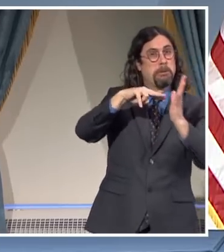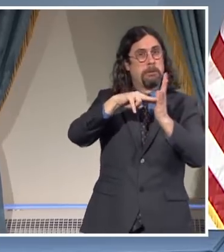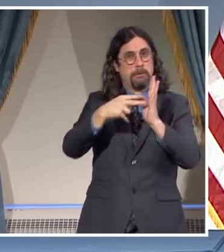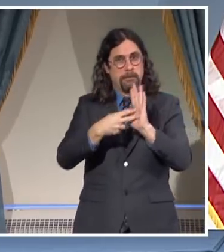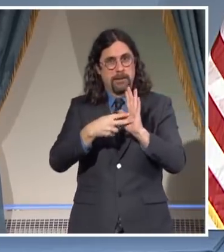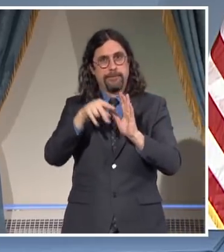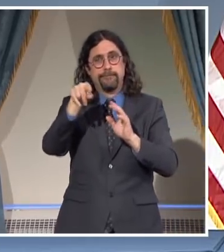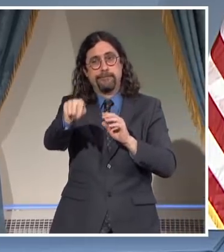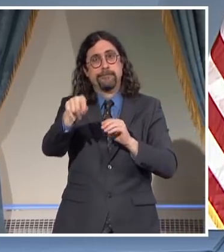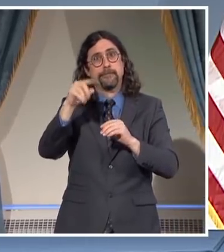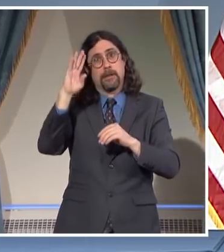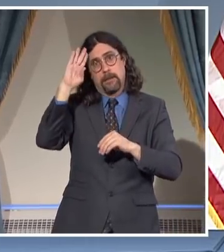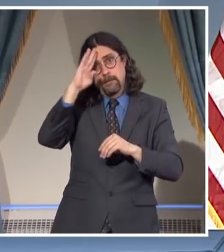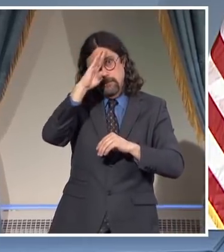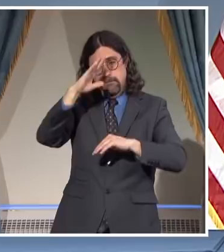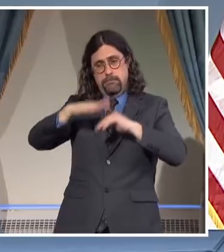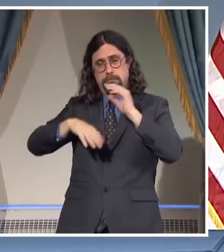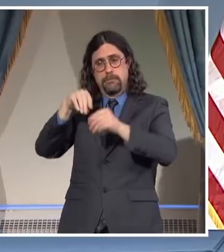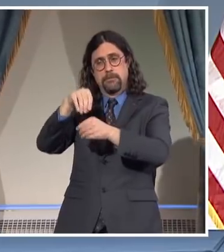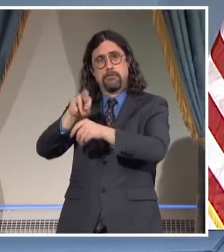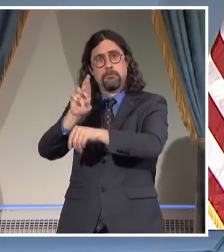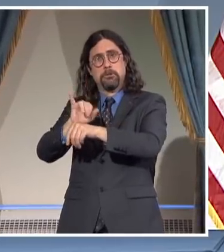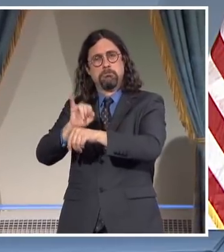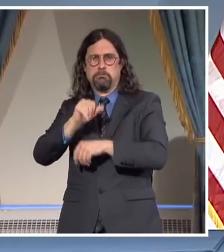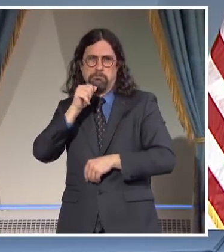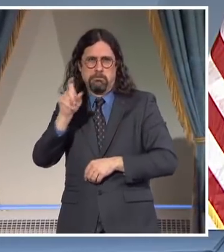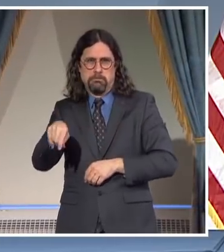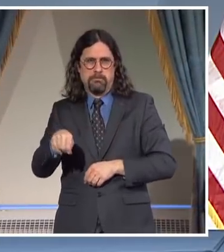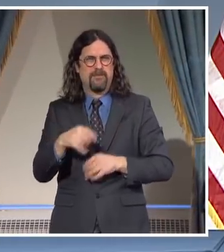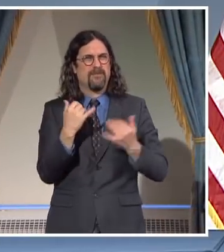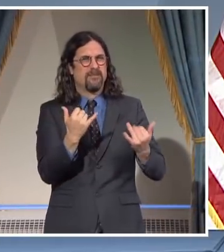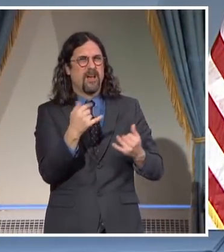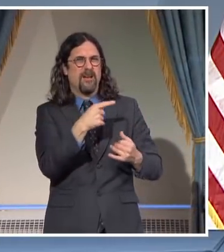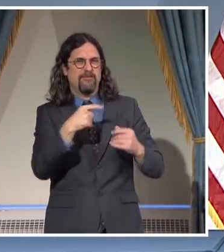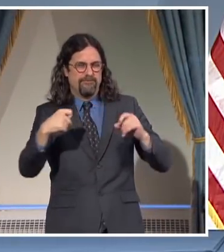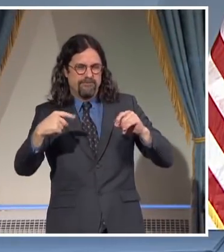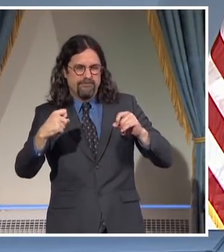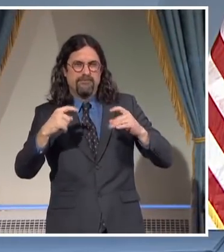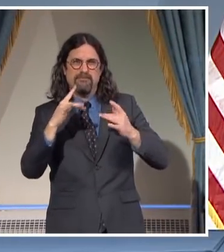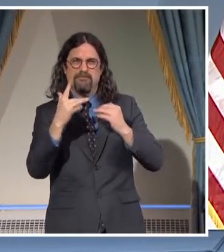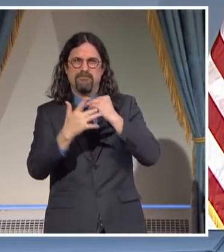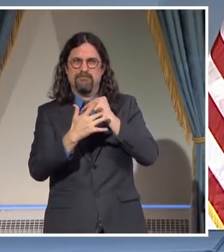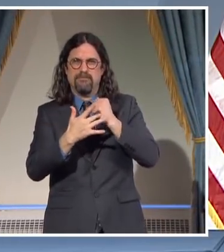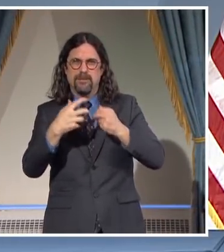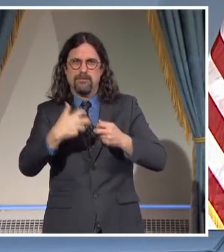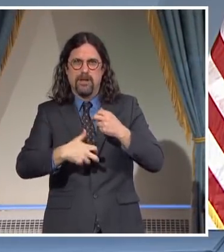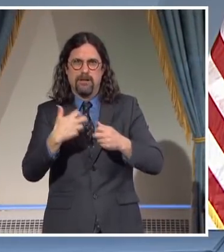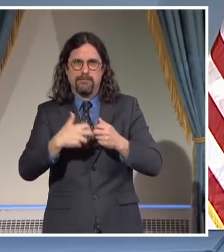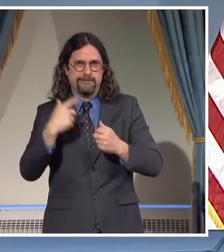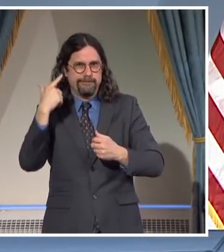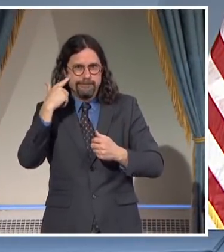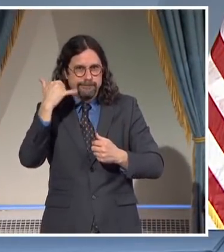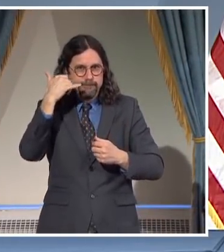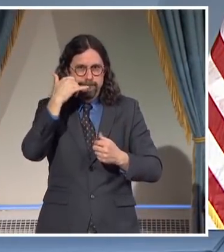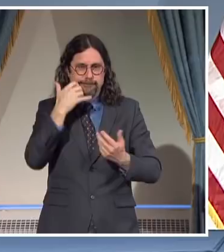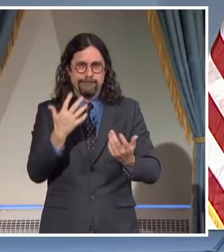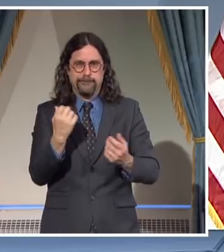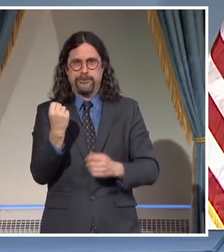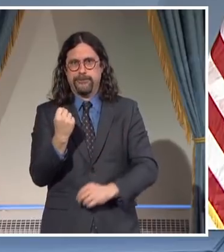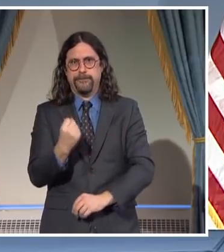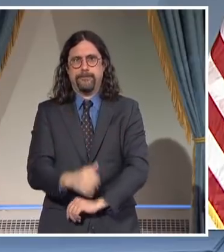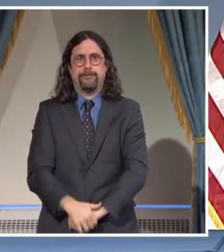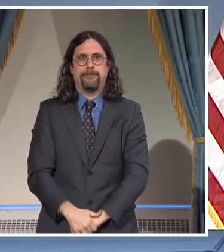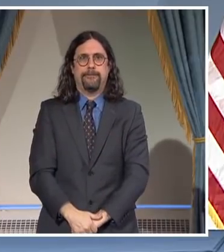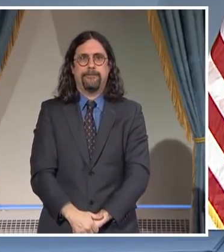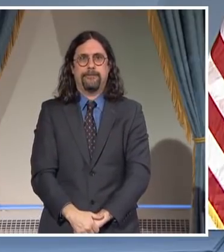capacity, and that the rest of the city hospitals might be reaching capacity by week's end. I wanted to talk a little bit about